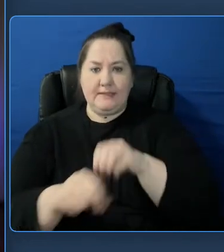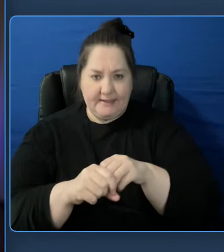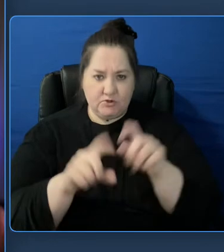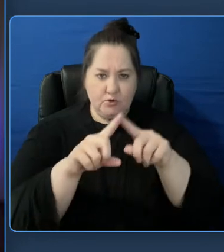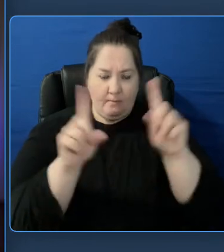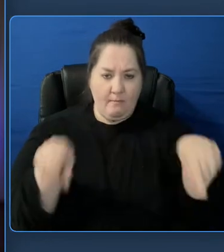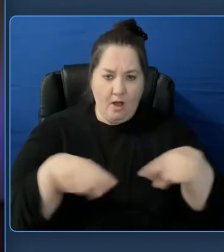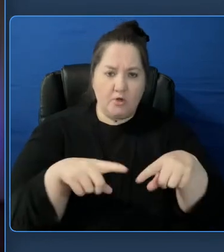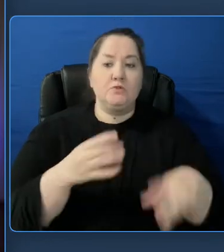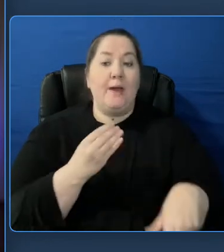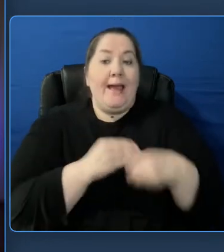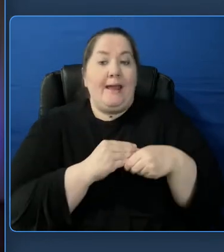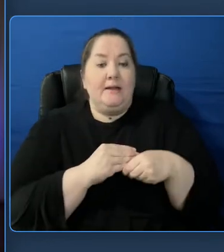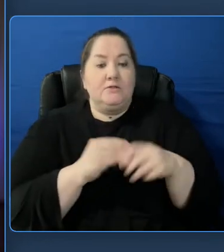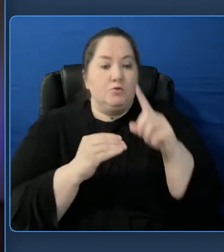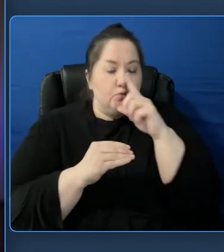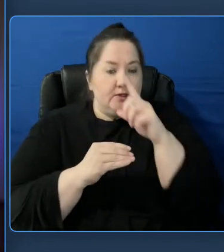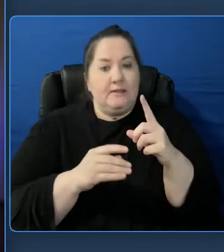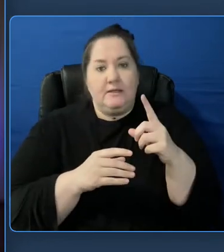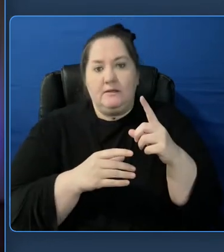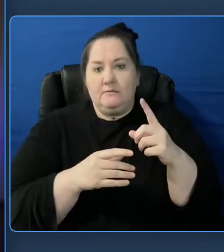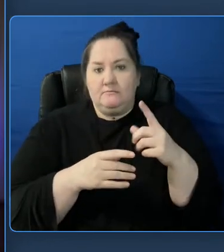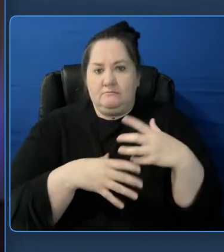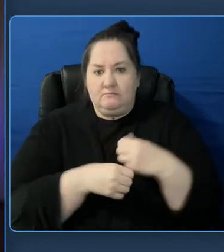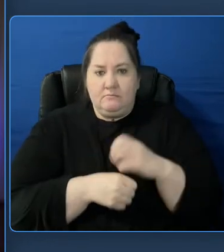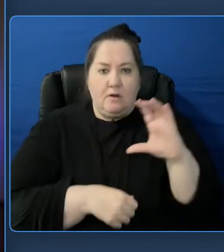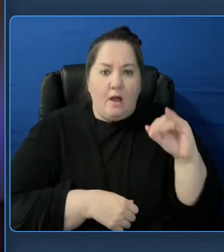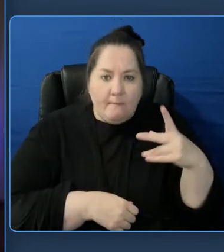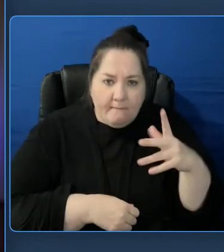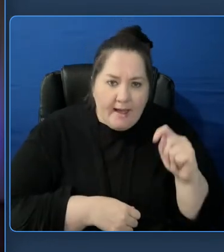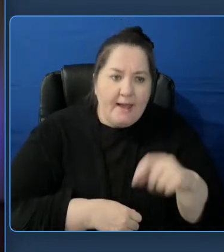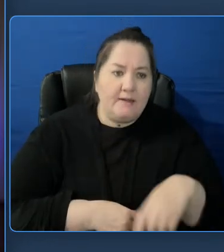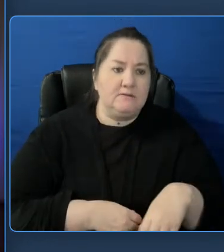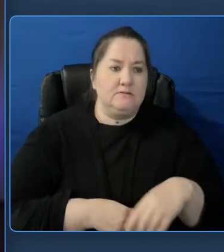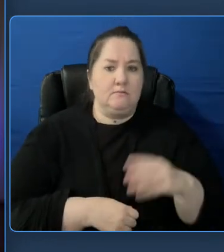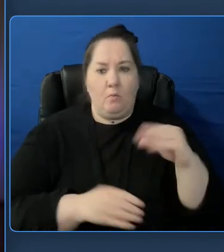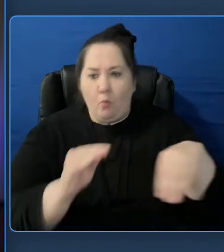extra monitor makes it very compact and very portable.